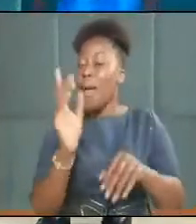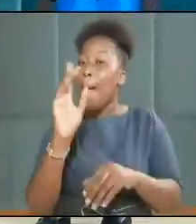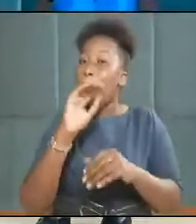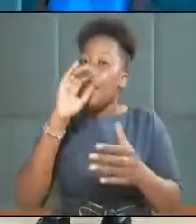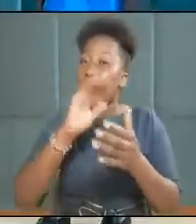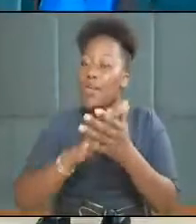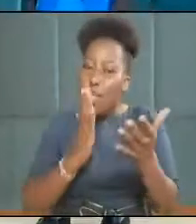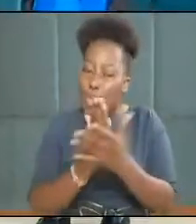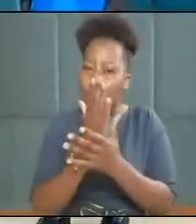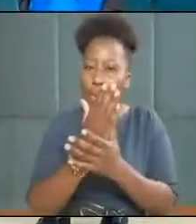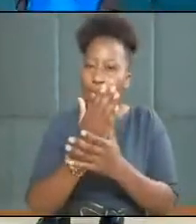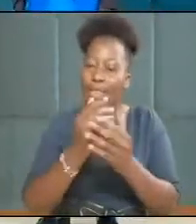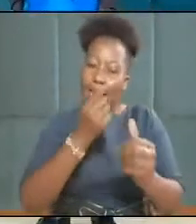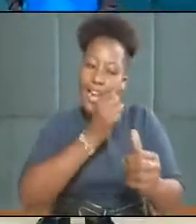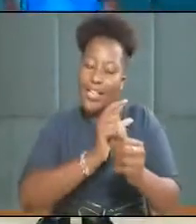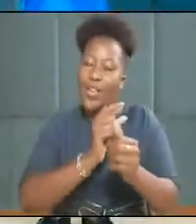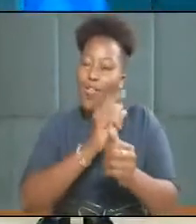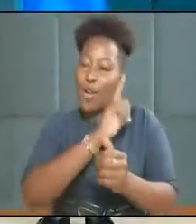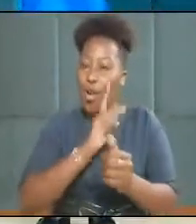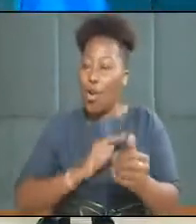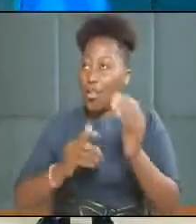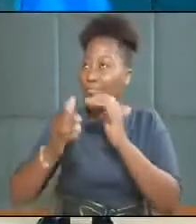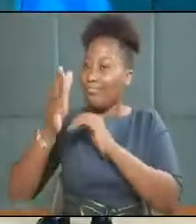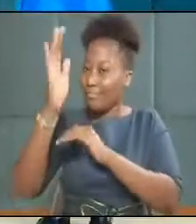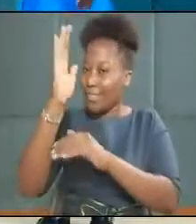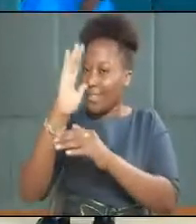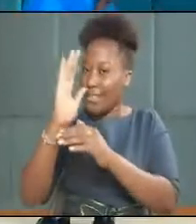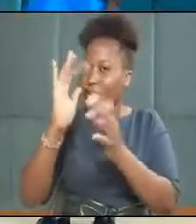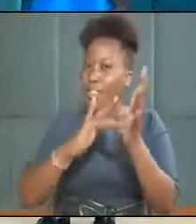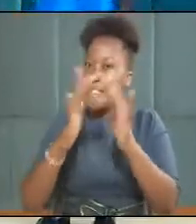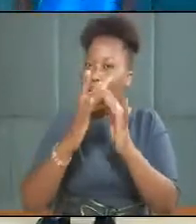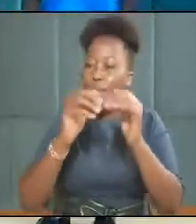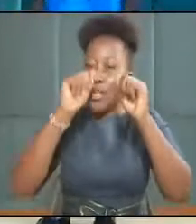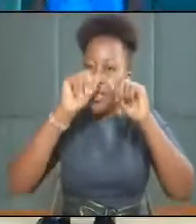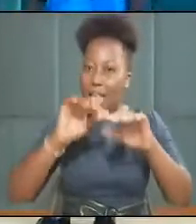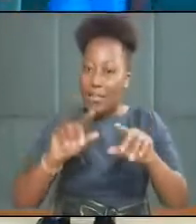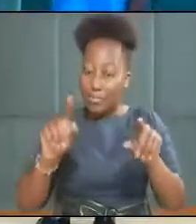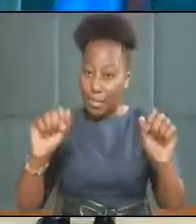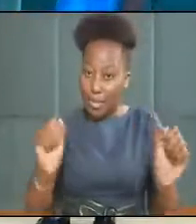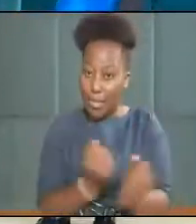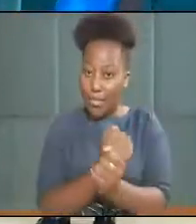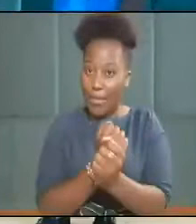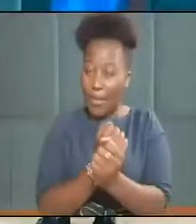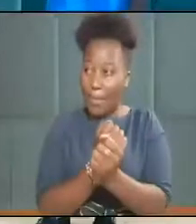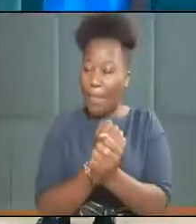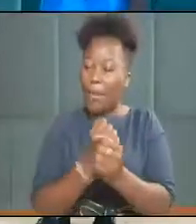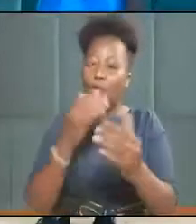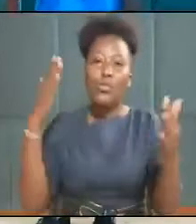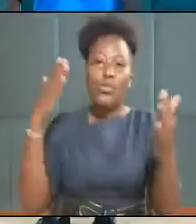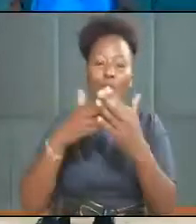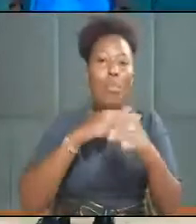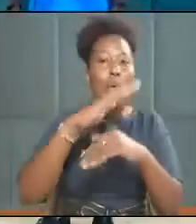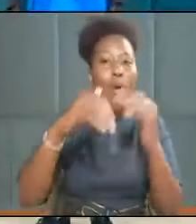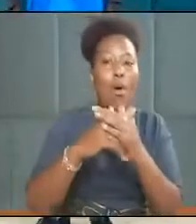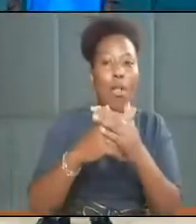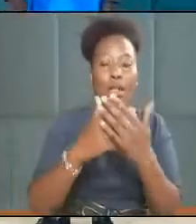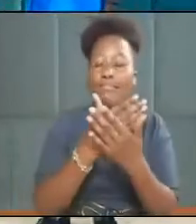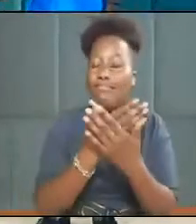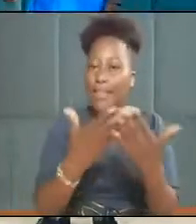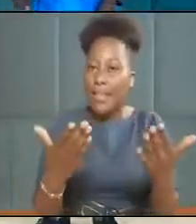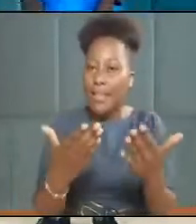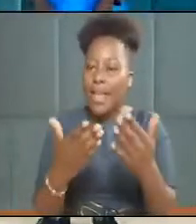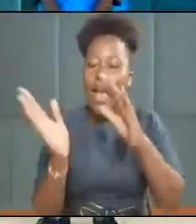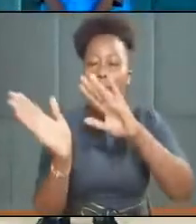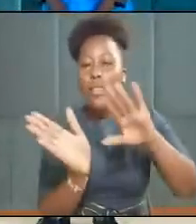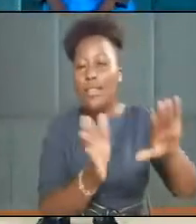it is through the grace of our Lord Jesus that we are saved, just as they are. So you better stop all this bickering